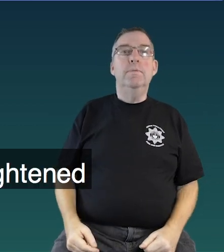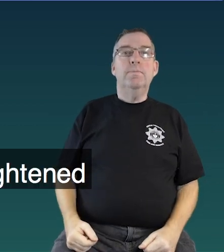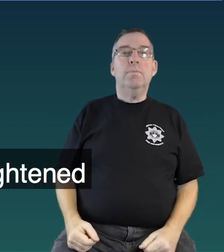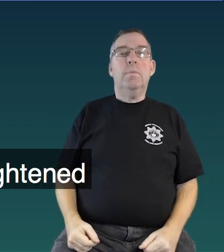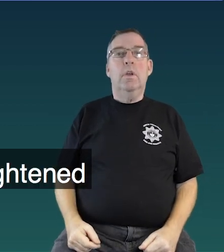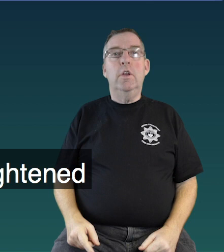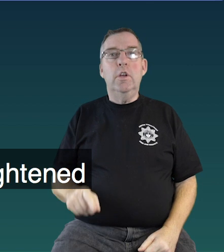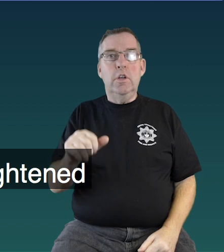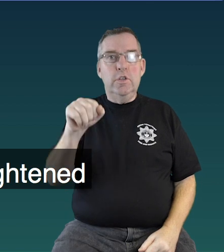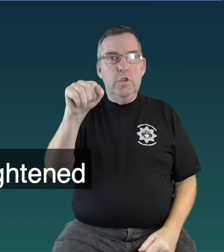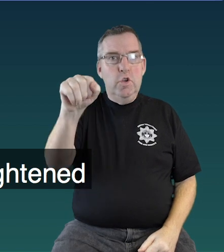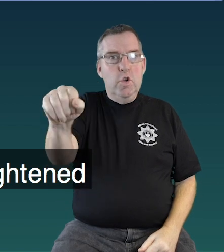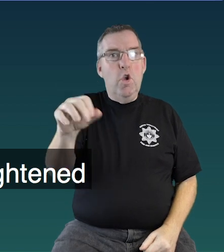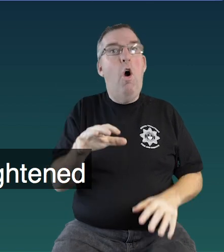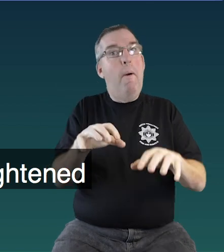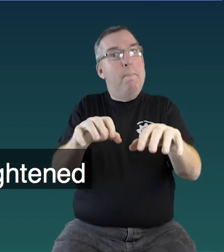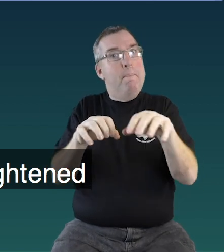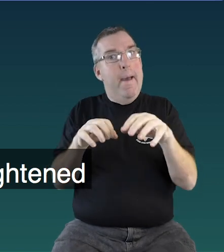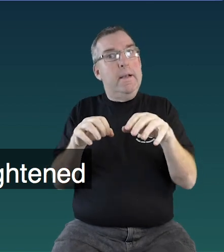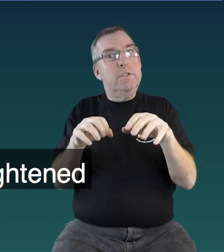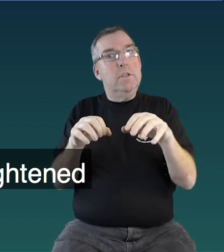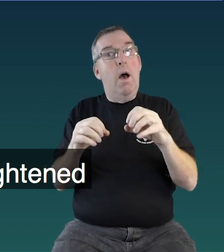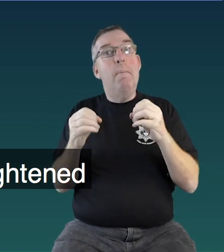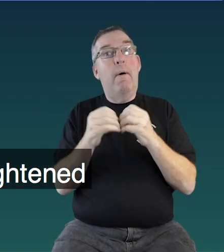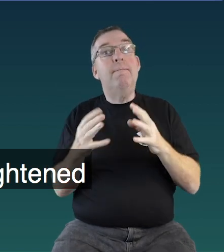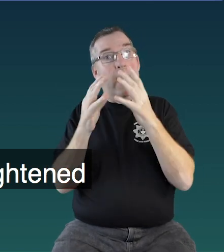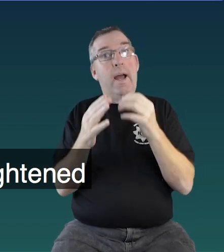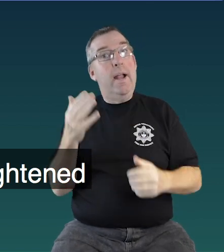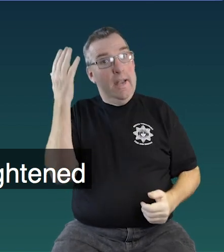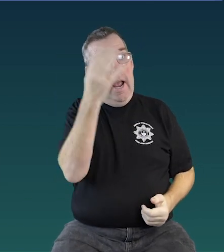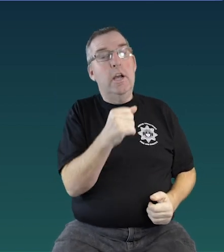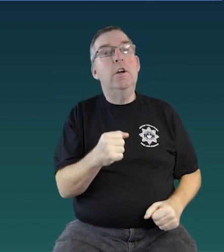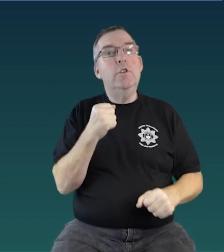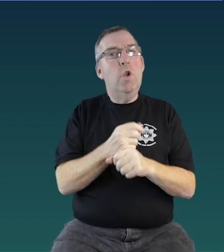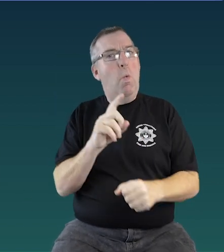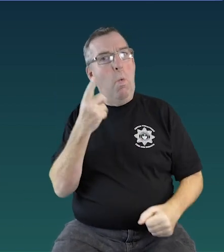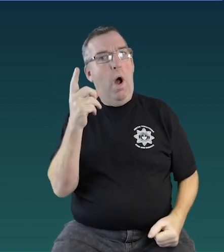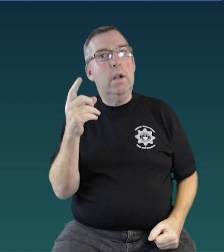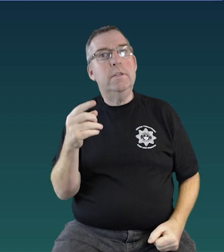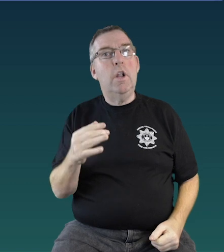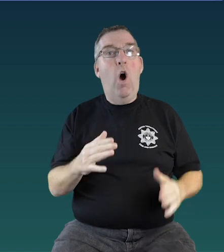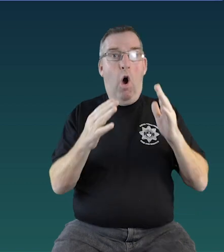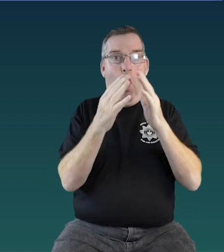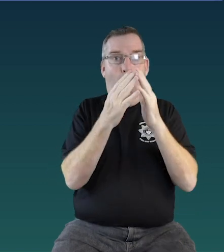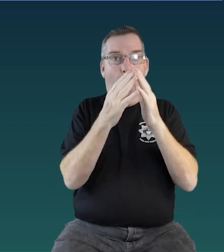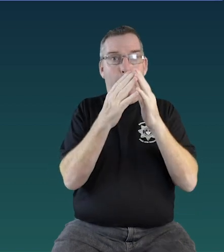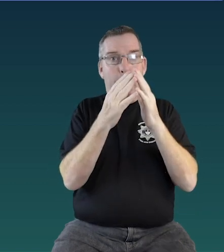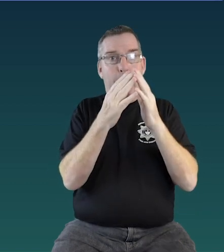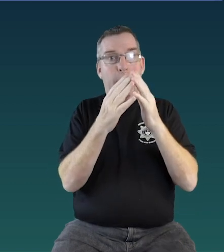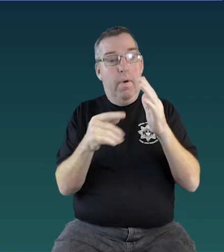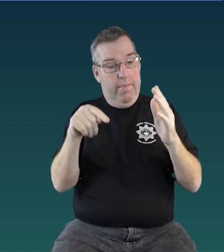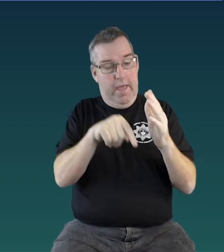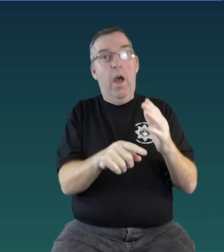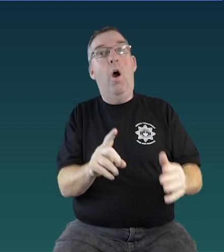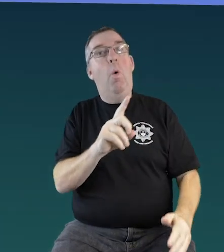Yeah, that's right. Some pets can get easily frightened, and so it's always best to make sure that they are kept at home so that they can